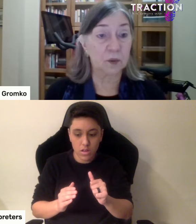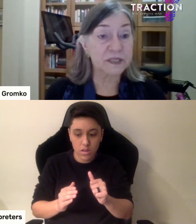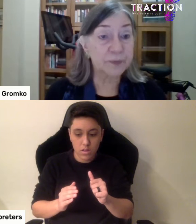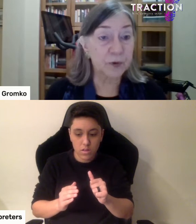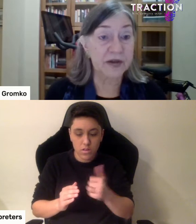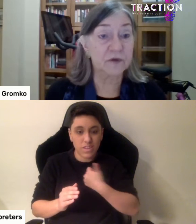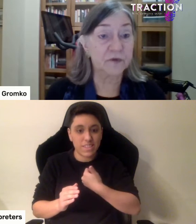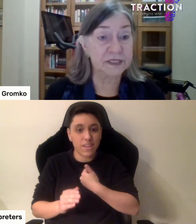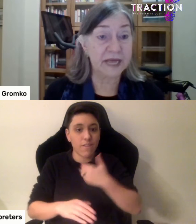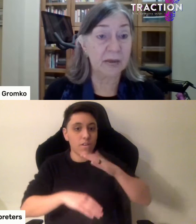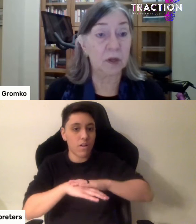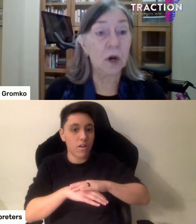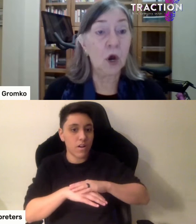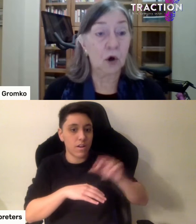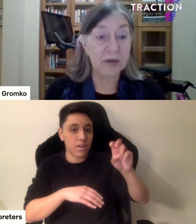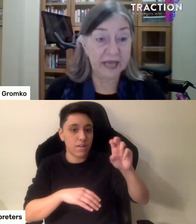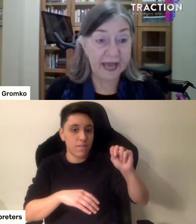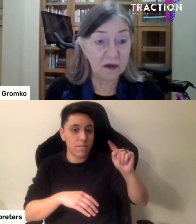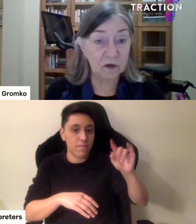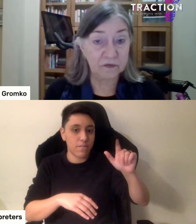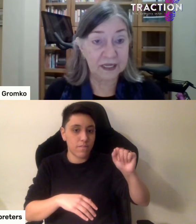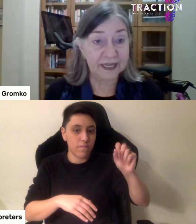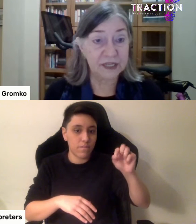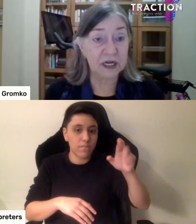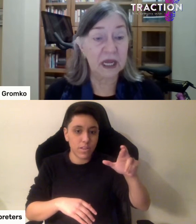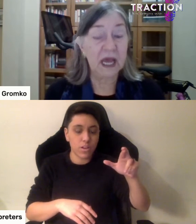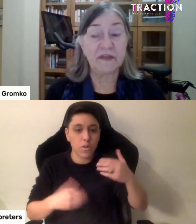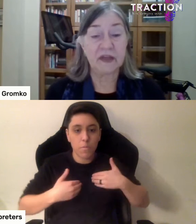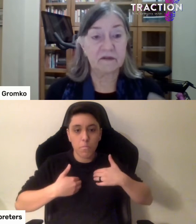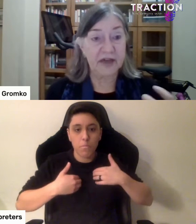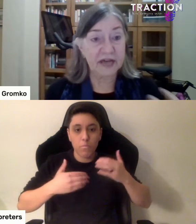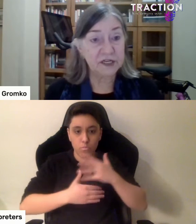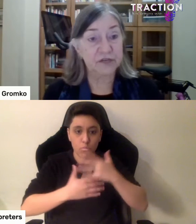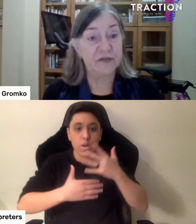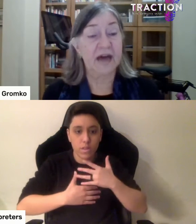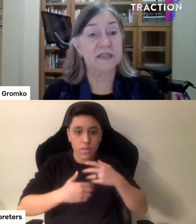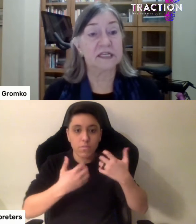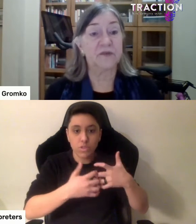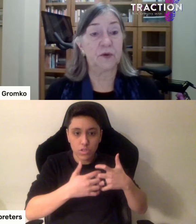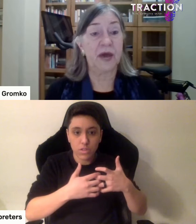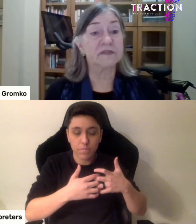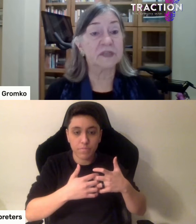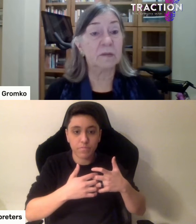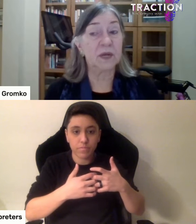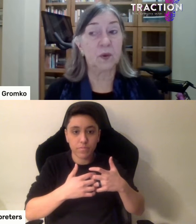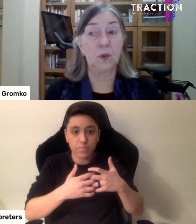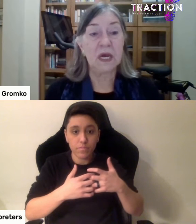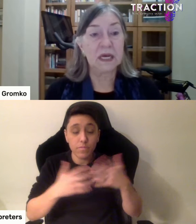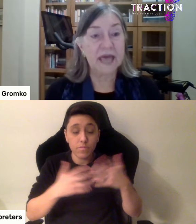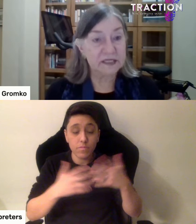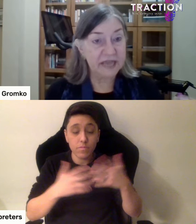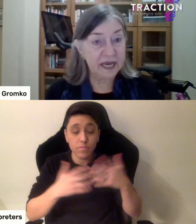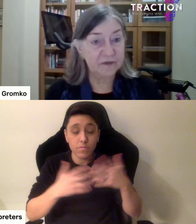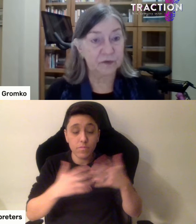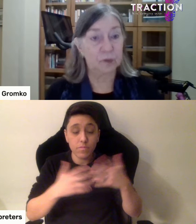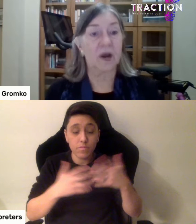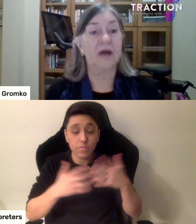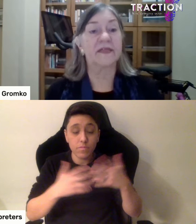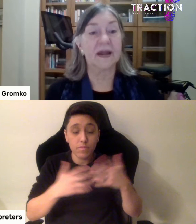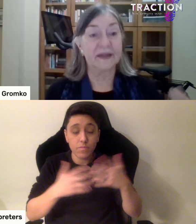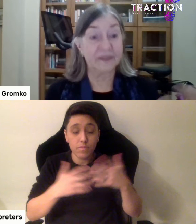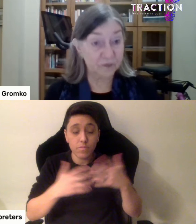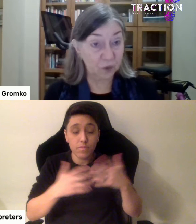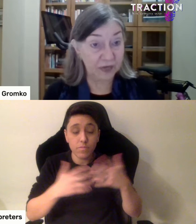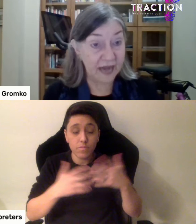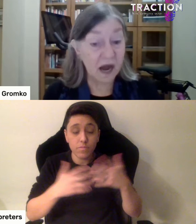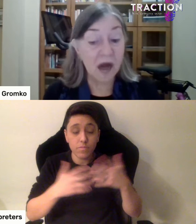call a respirator, for example, or mechanical ventilation. The advantage of that is that if you have somebody who can't take a full